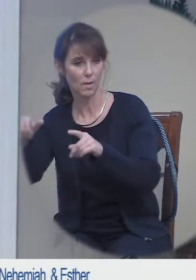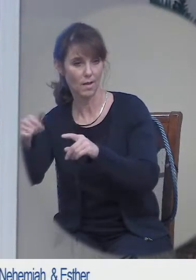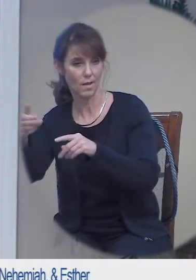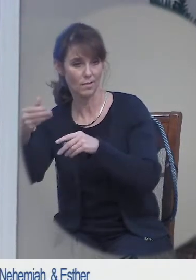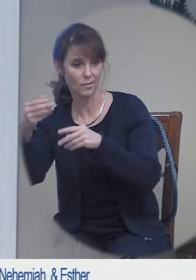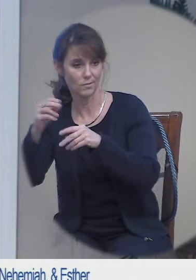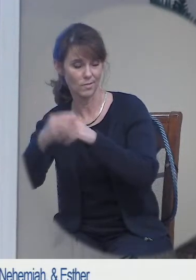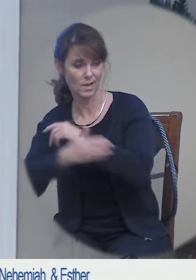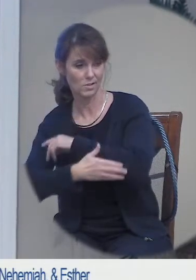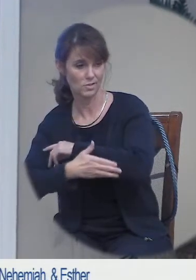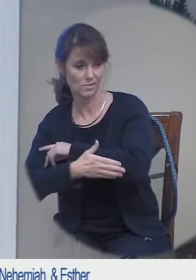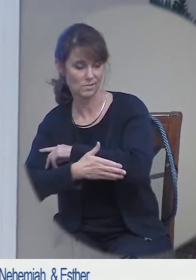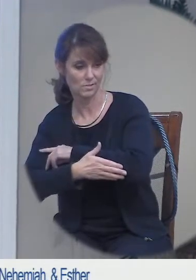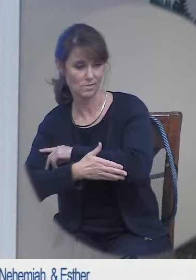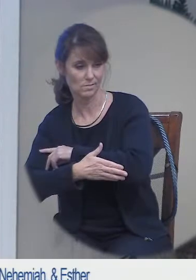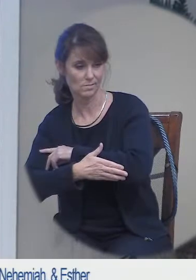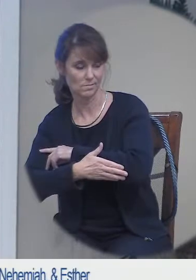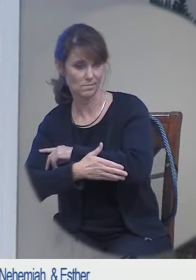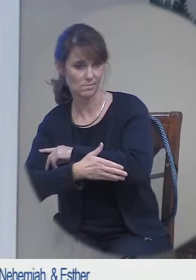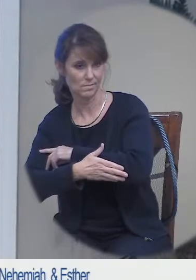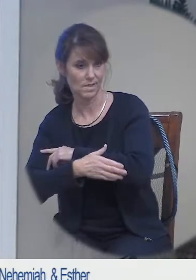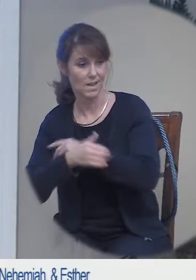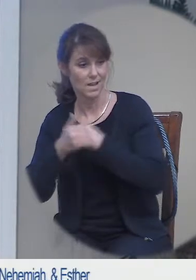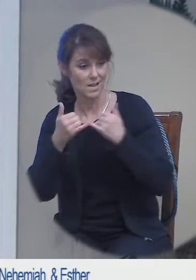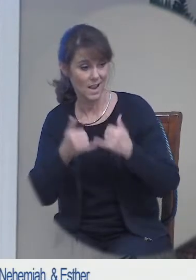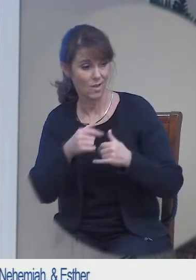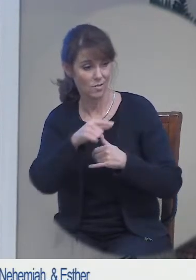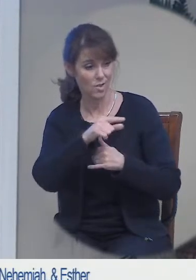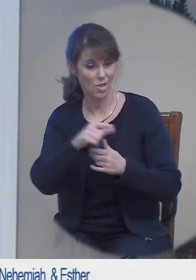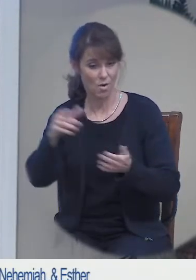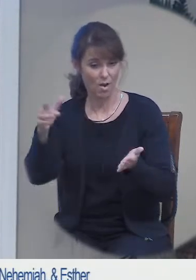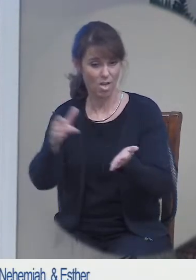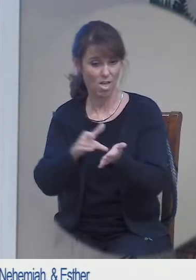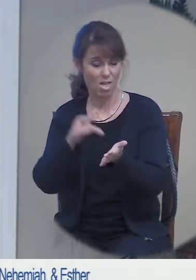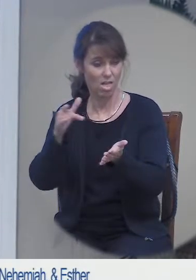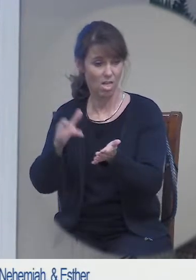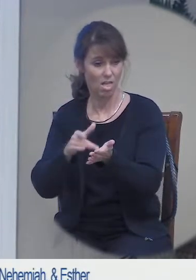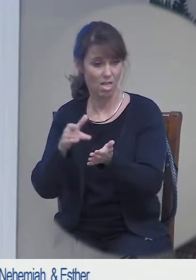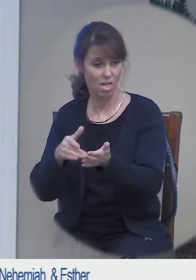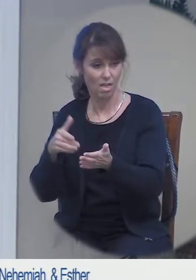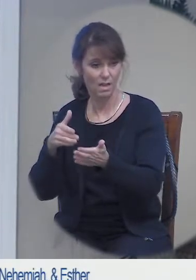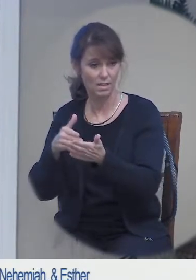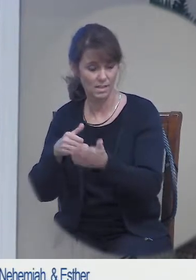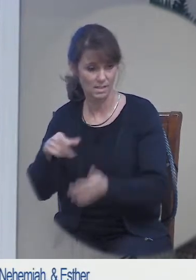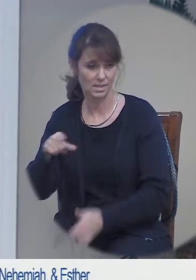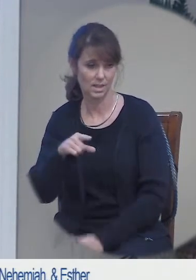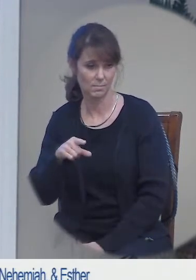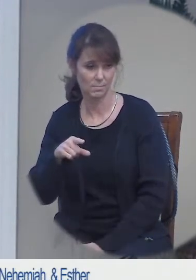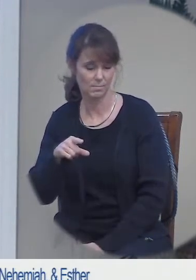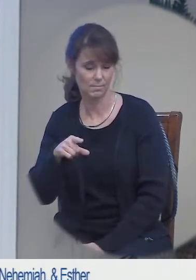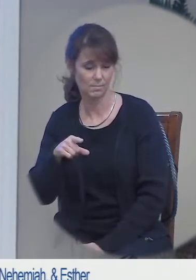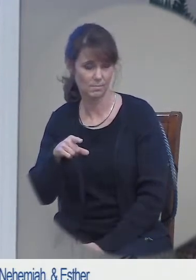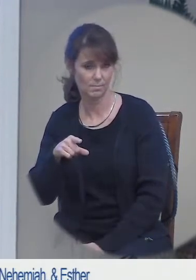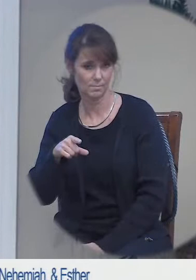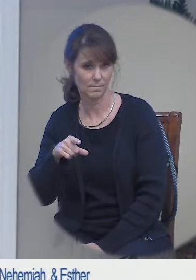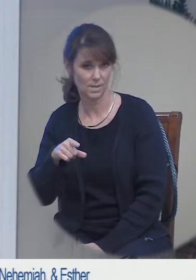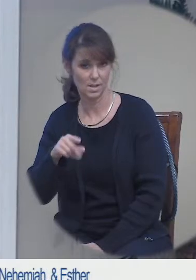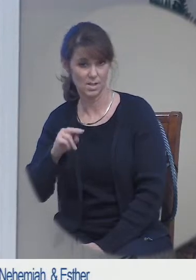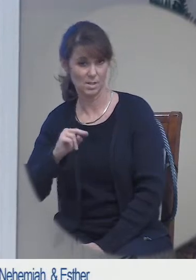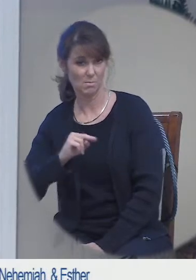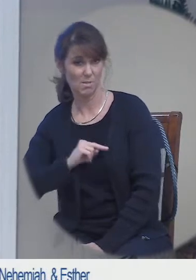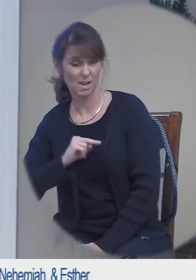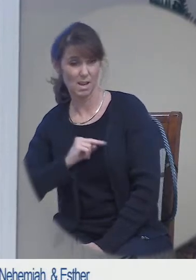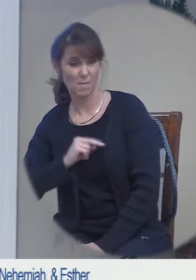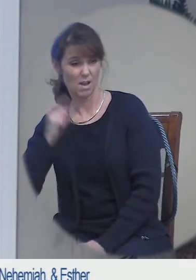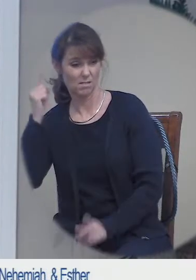us? Do you understand what he's saying? He's saying that their actions at that